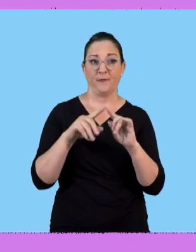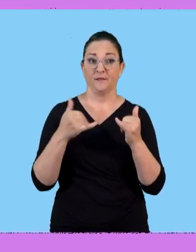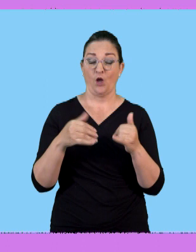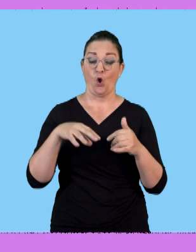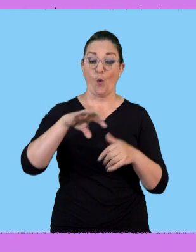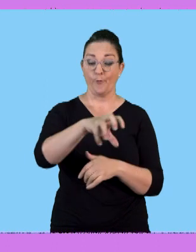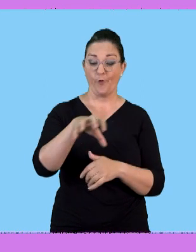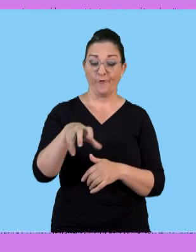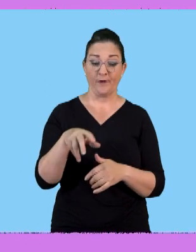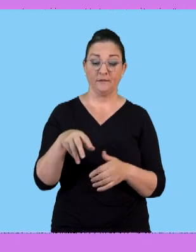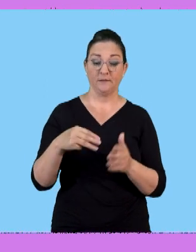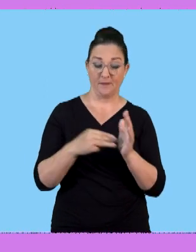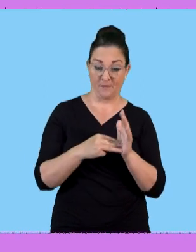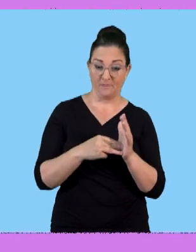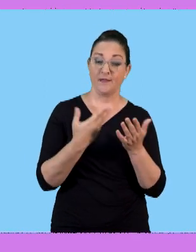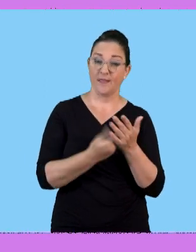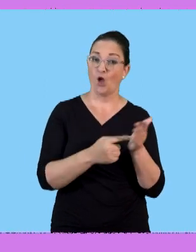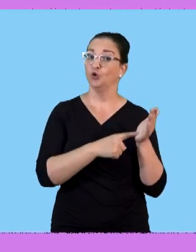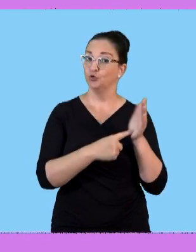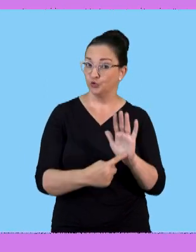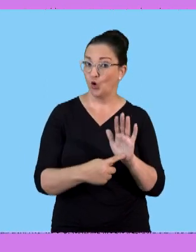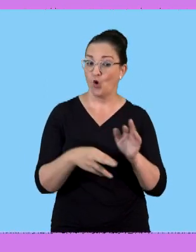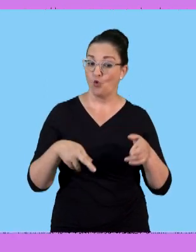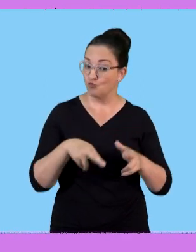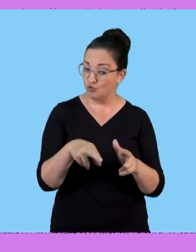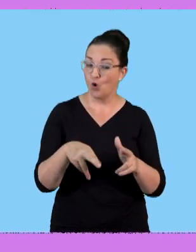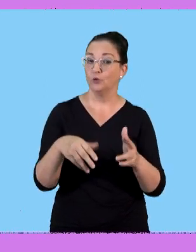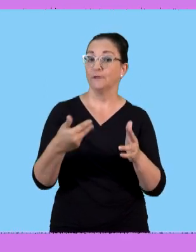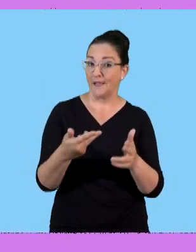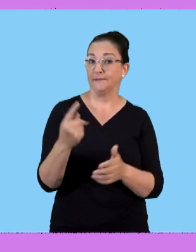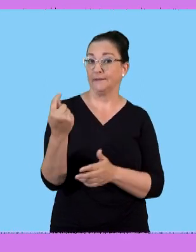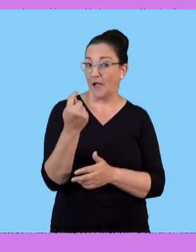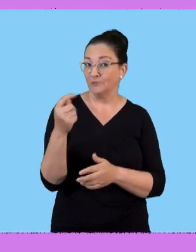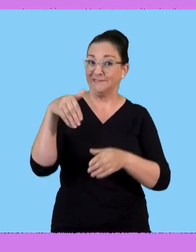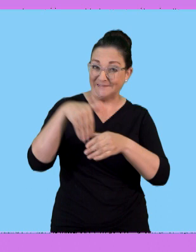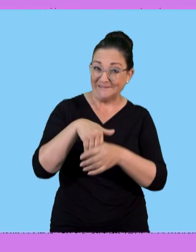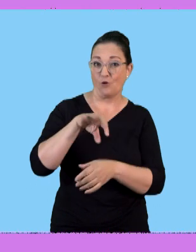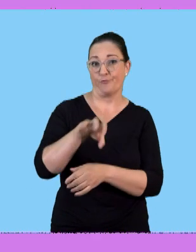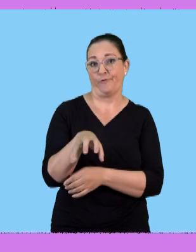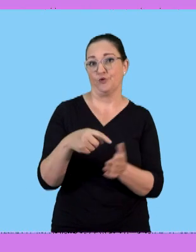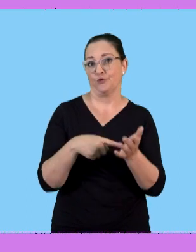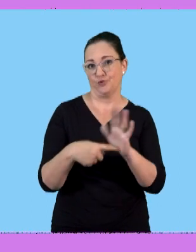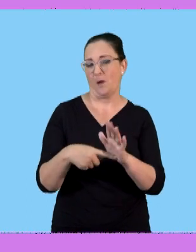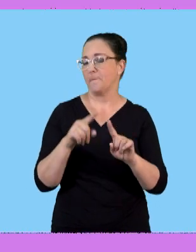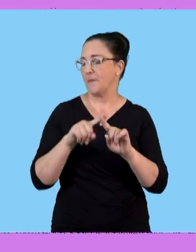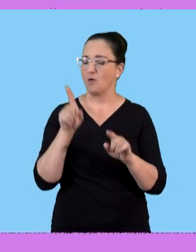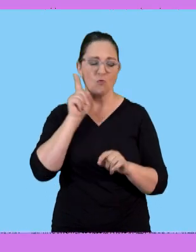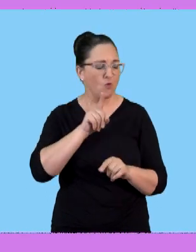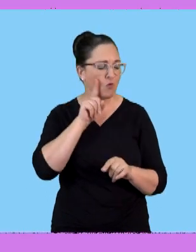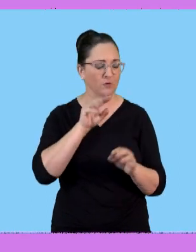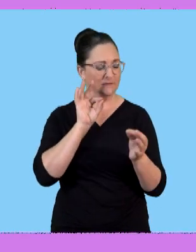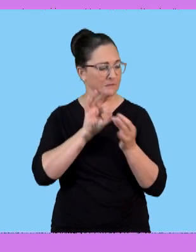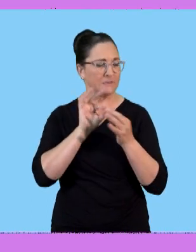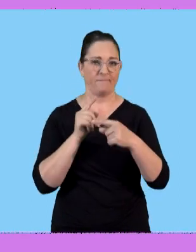map. So a provincial map indicates roads and towns that are found within a province. Okay? Always